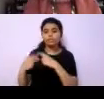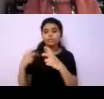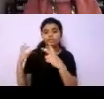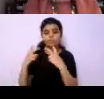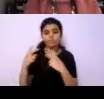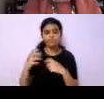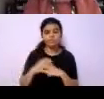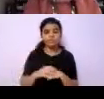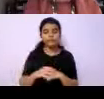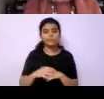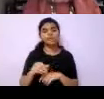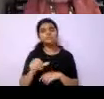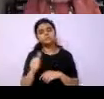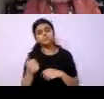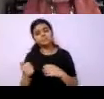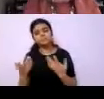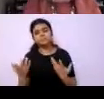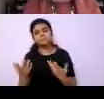Alternatively,